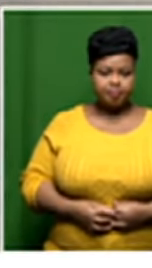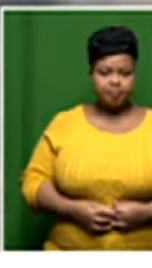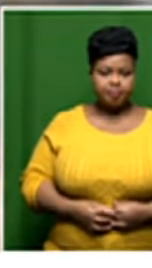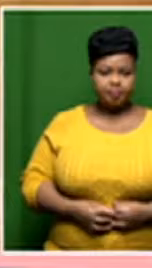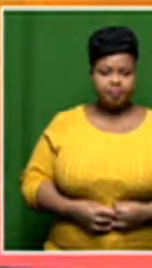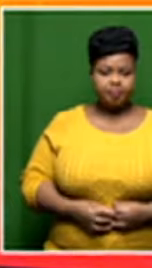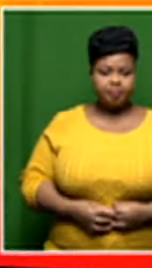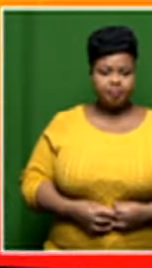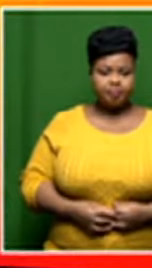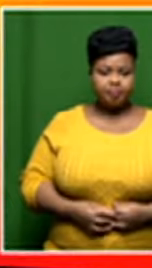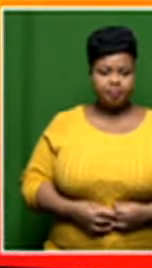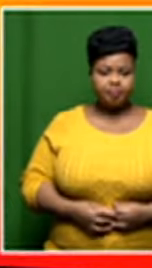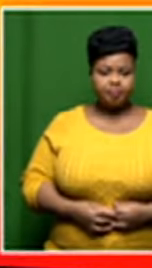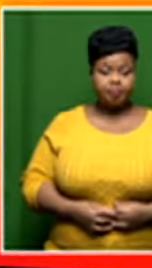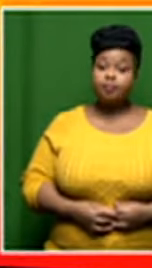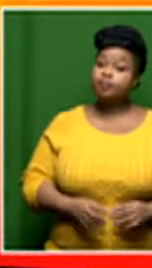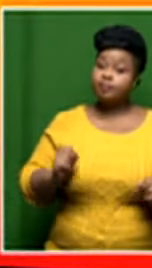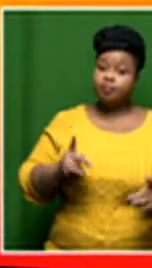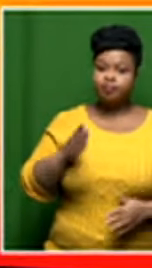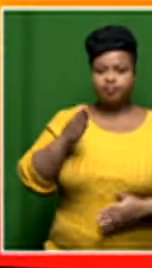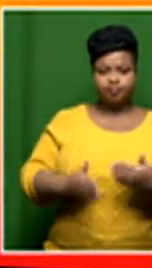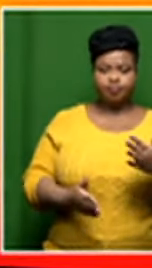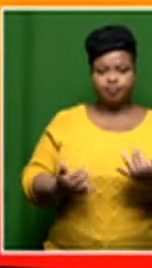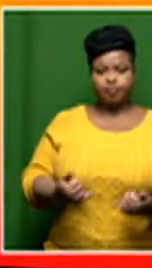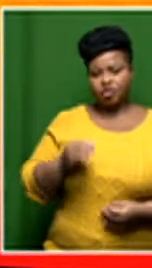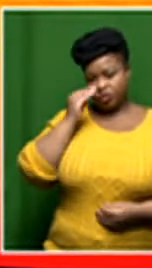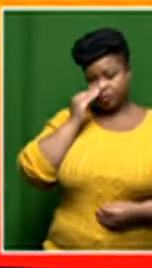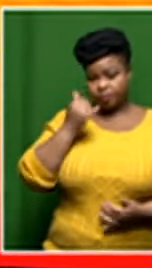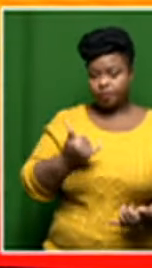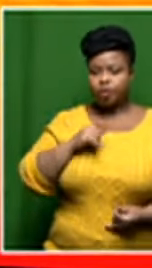Right, that's the end of the news here on Morning Live.